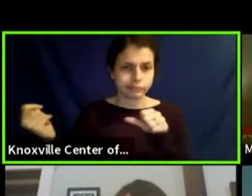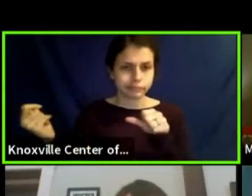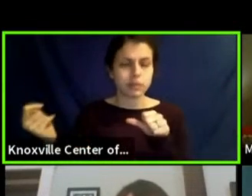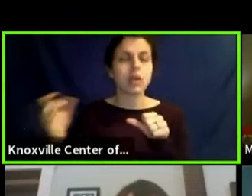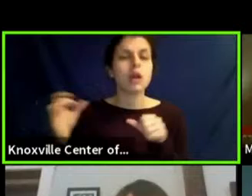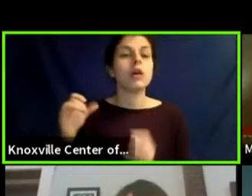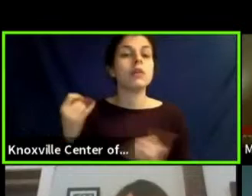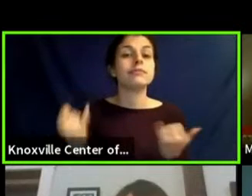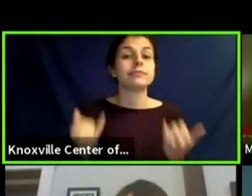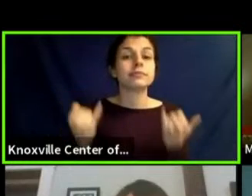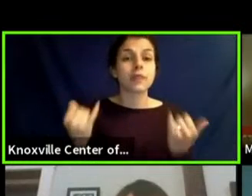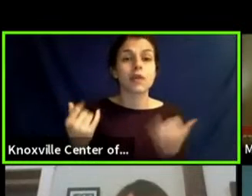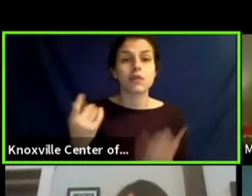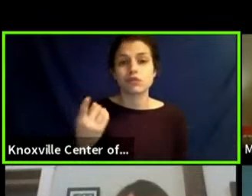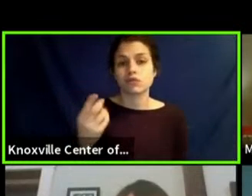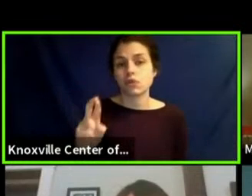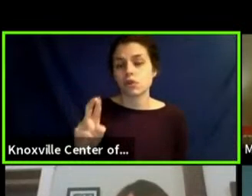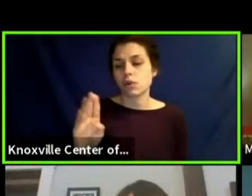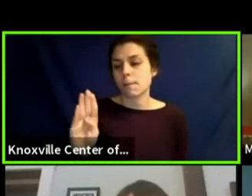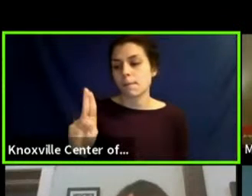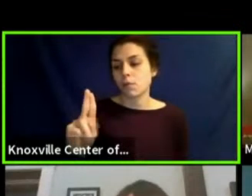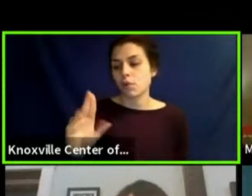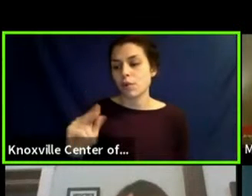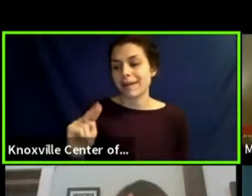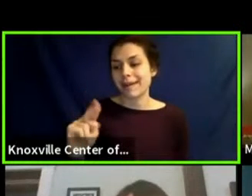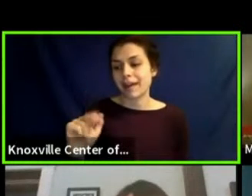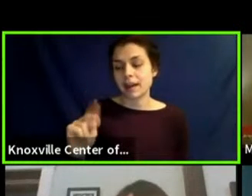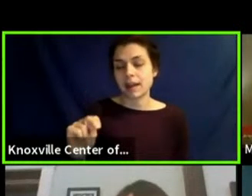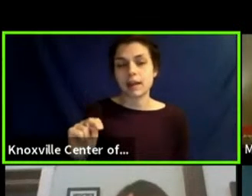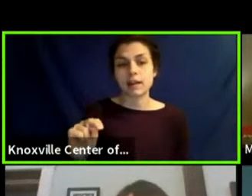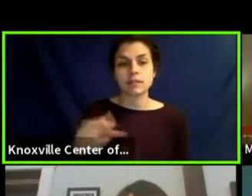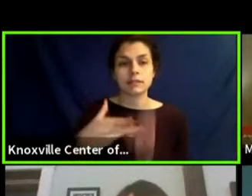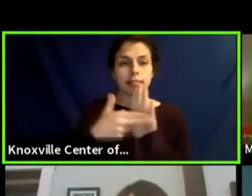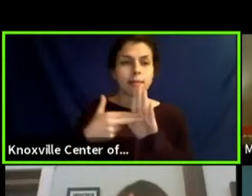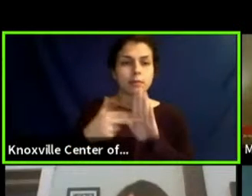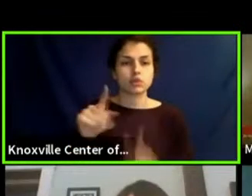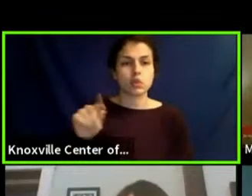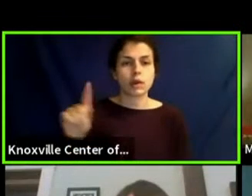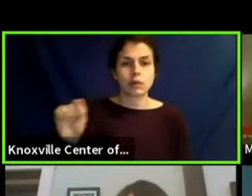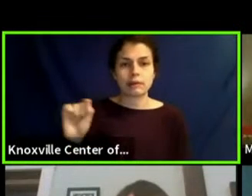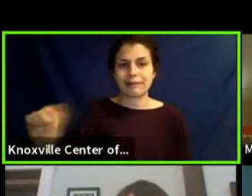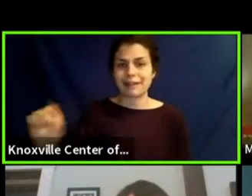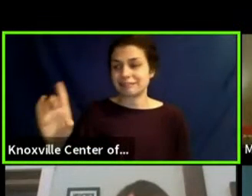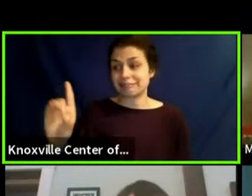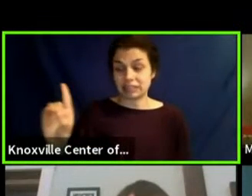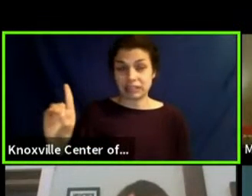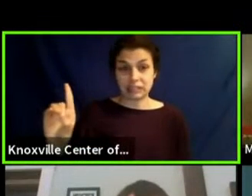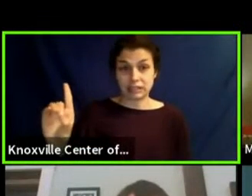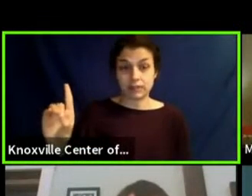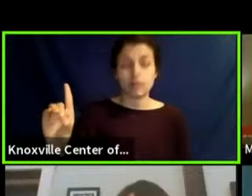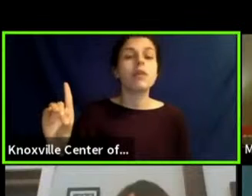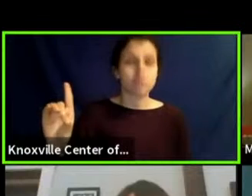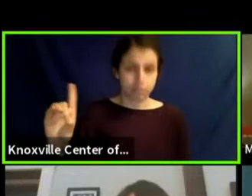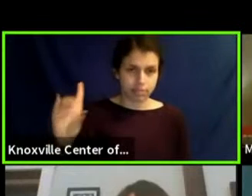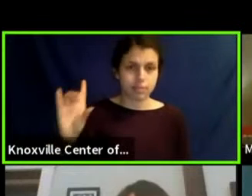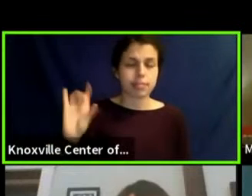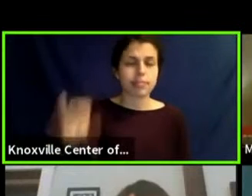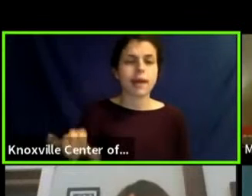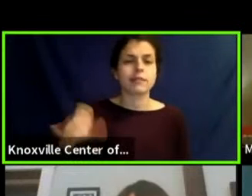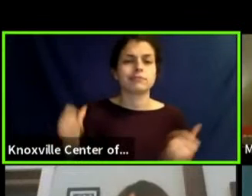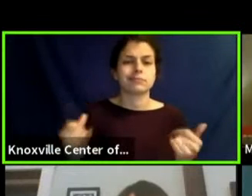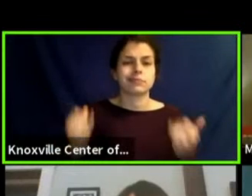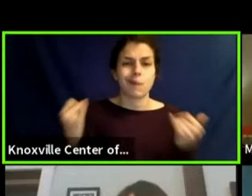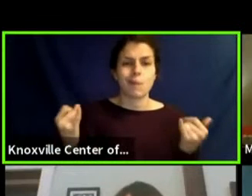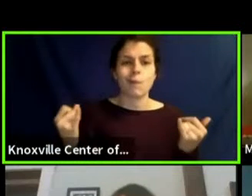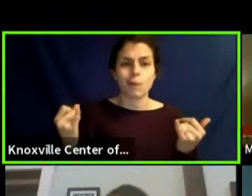resolution that Dr. Buchanan labeled 2020-D as in Delta. That can be taken, there's